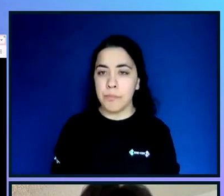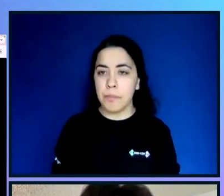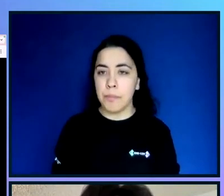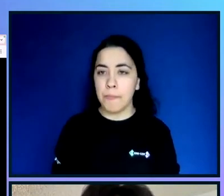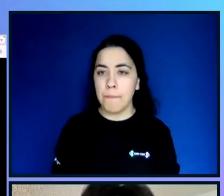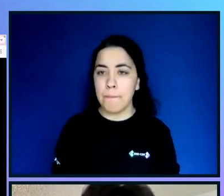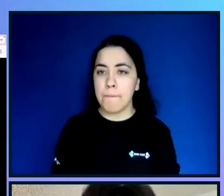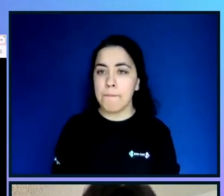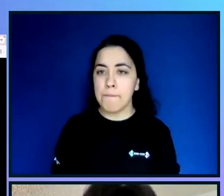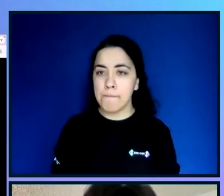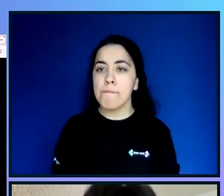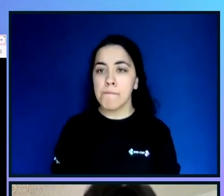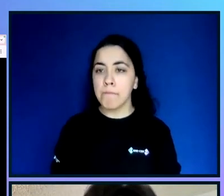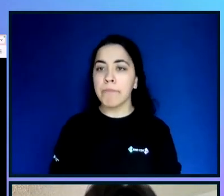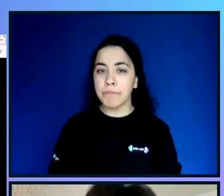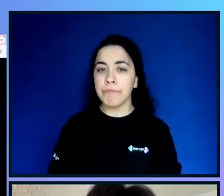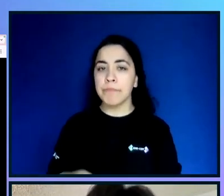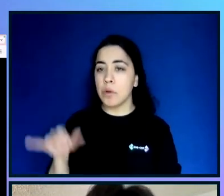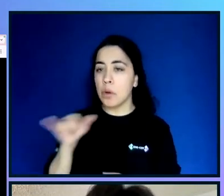light blue and white walls.